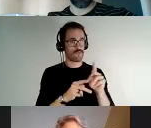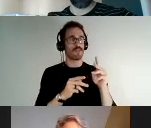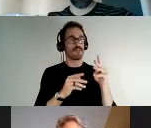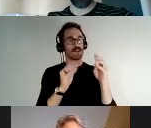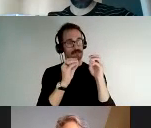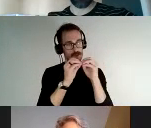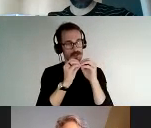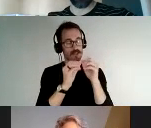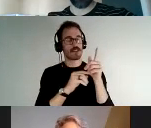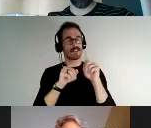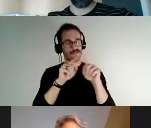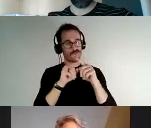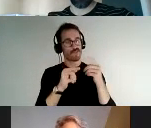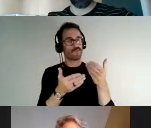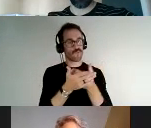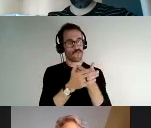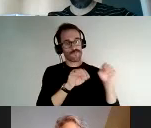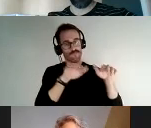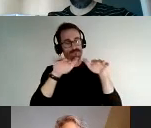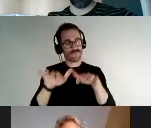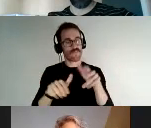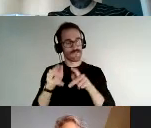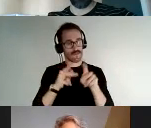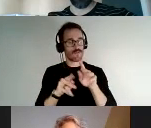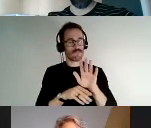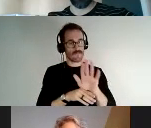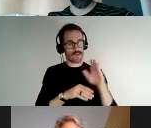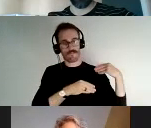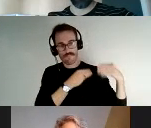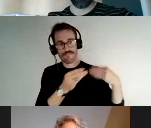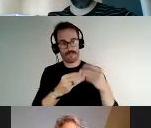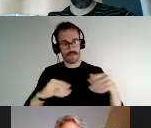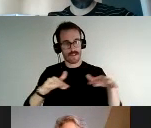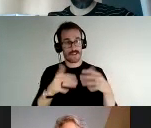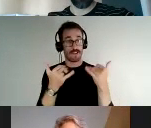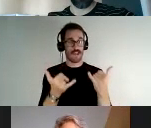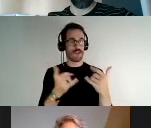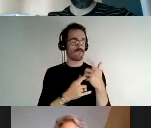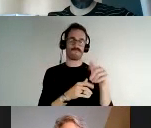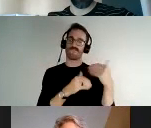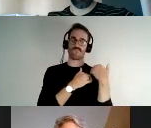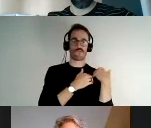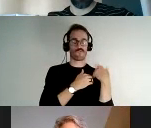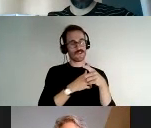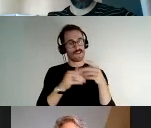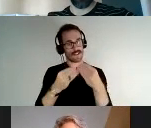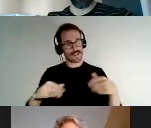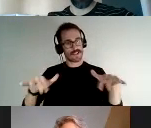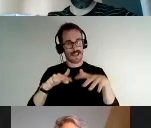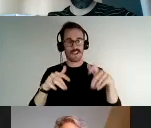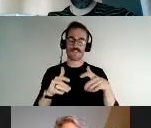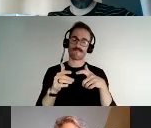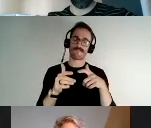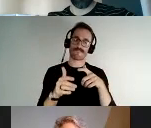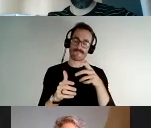and newcomer communities. And nowadays, we all have a responsibility as caretakers of the land. And the little bit